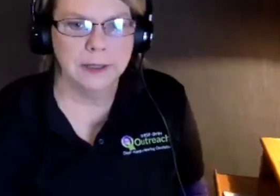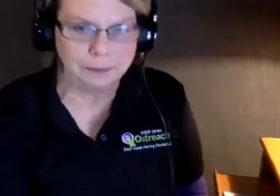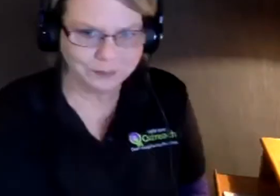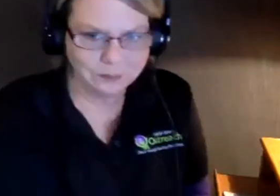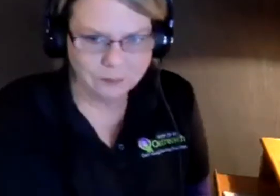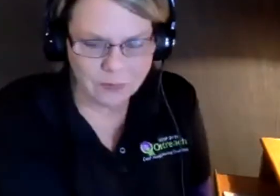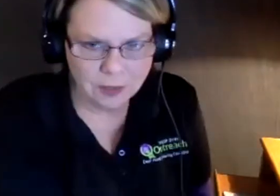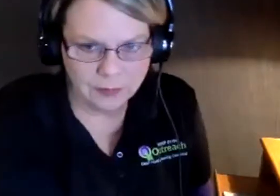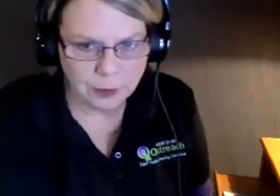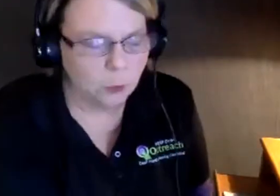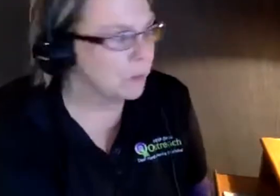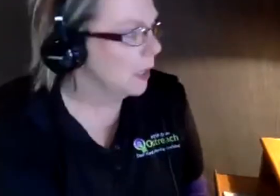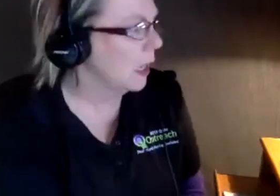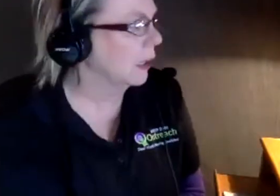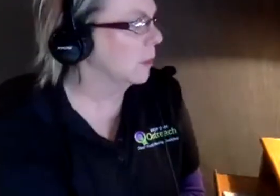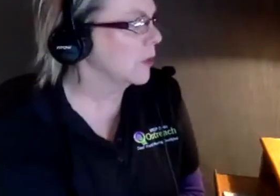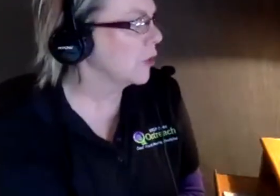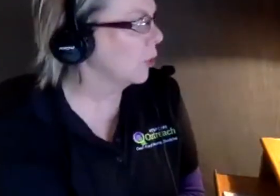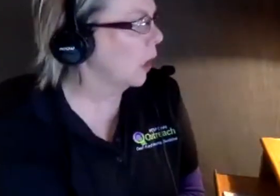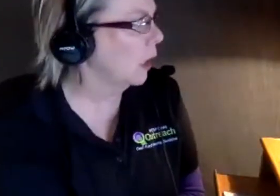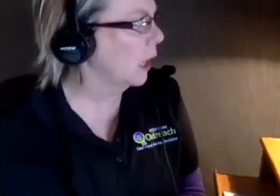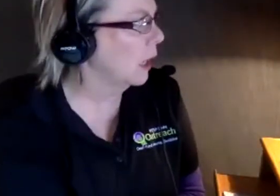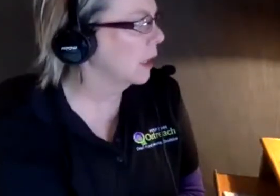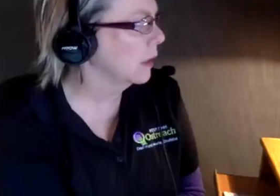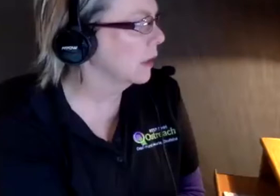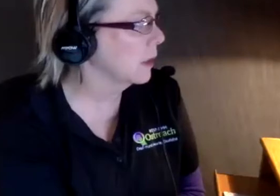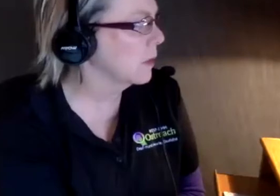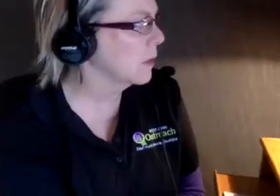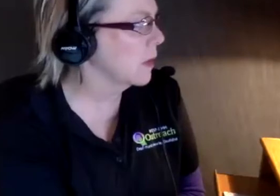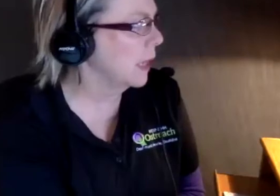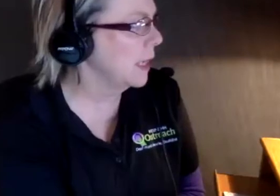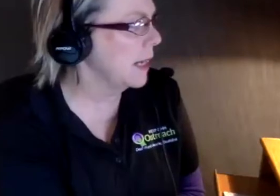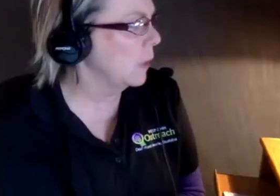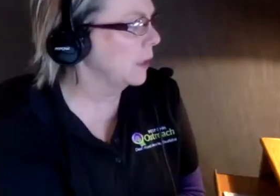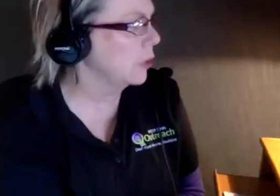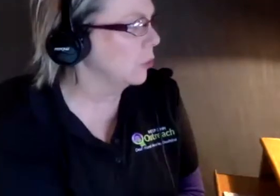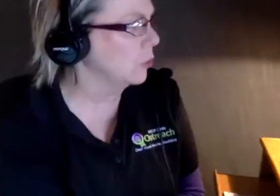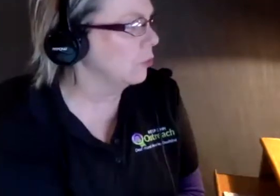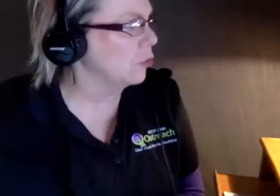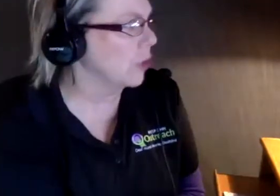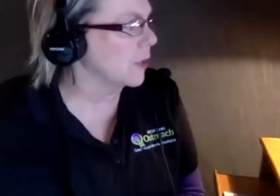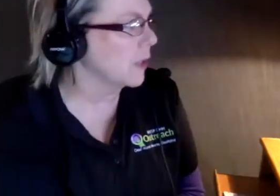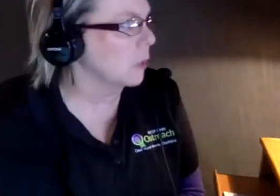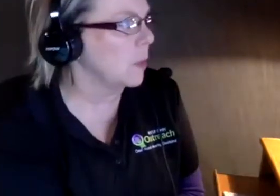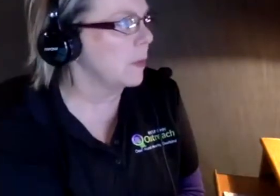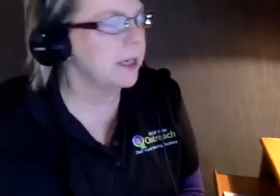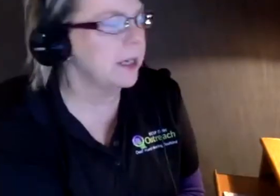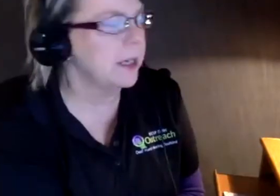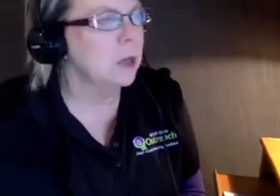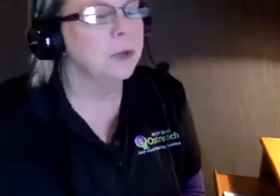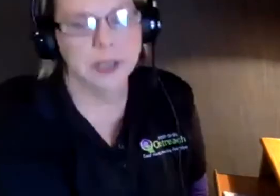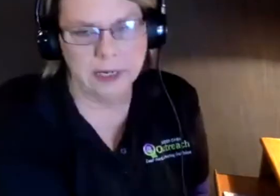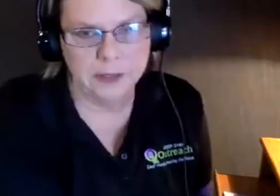ahead. There we go. So Heidi and I wanted to just, we made a